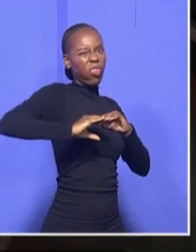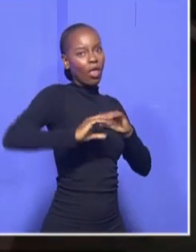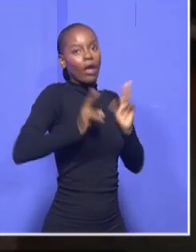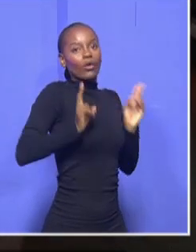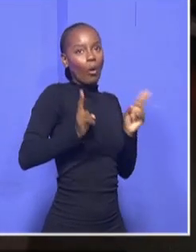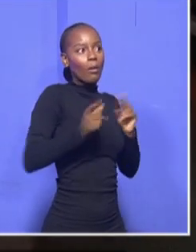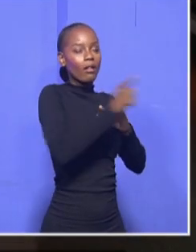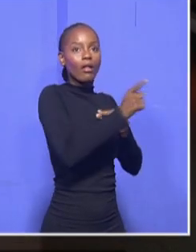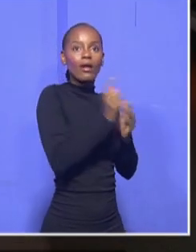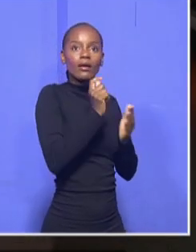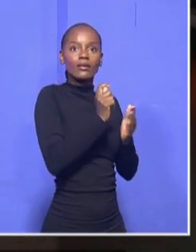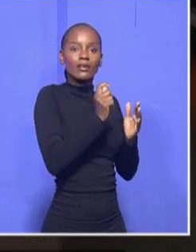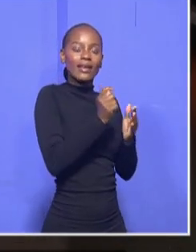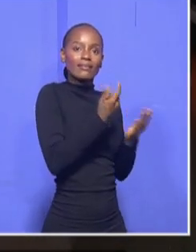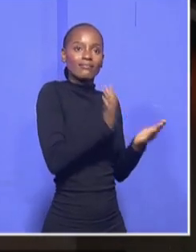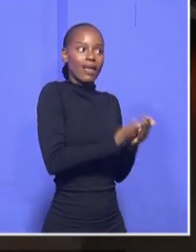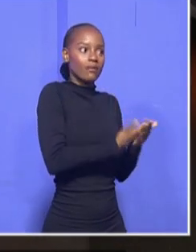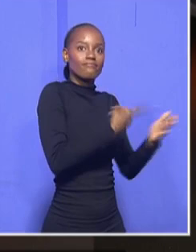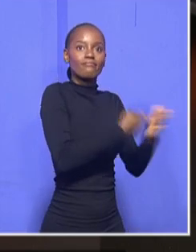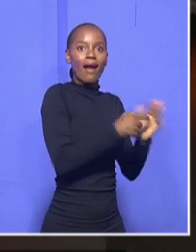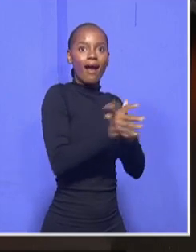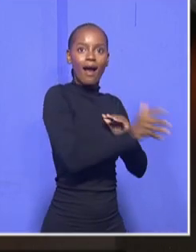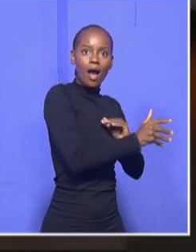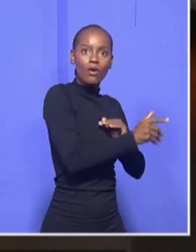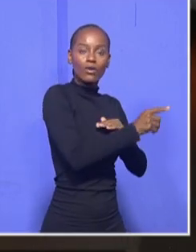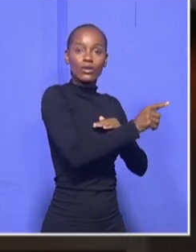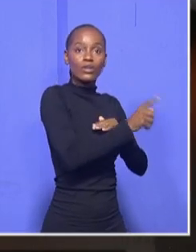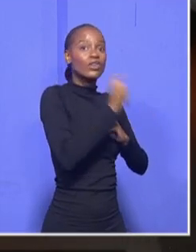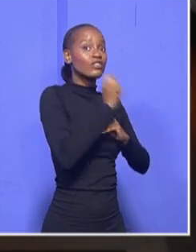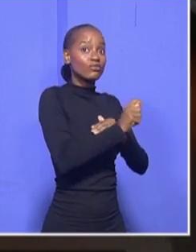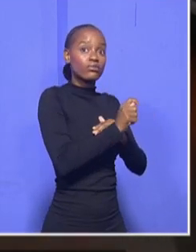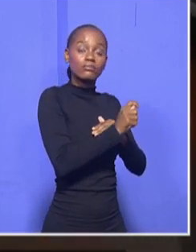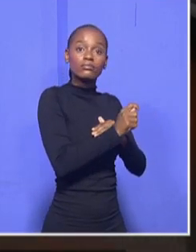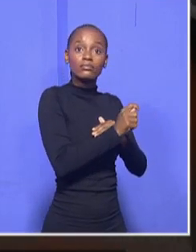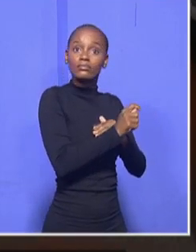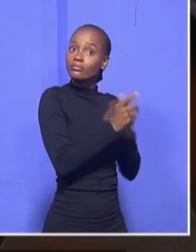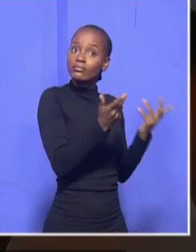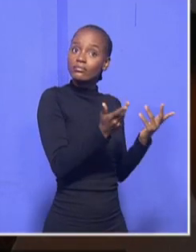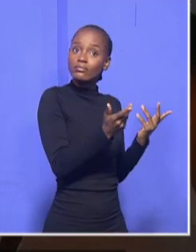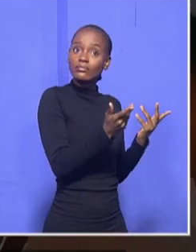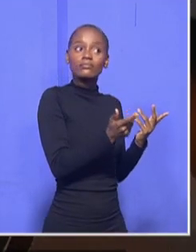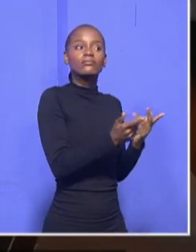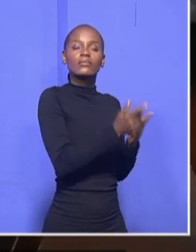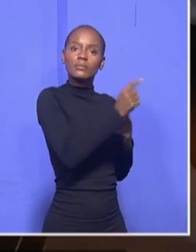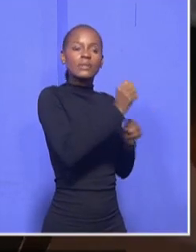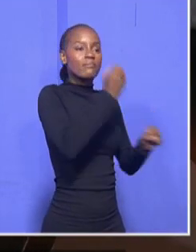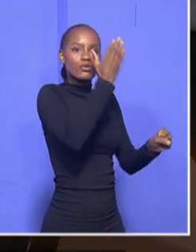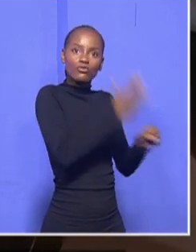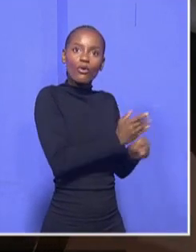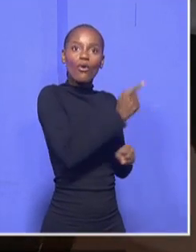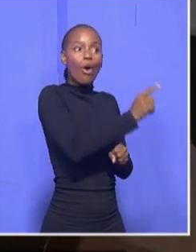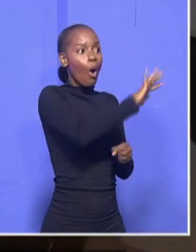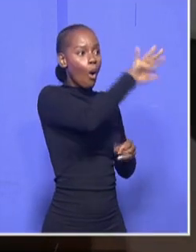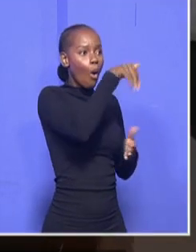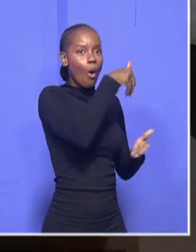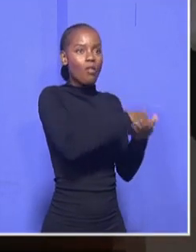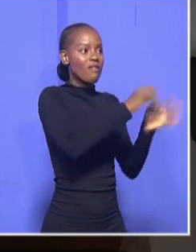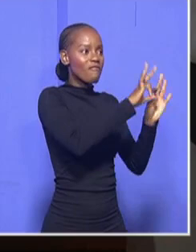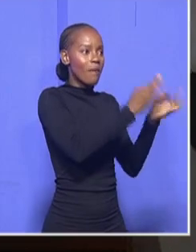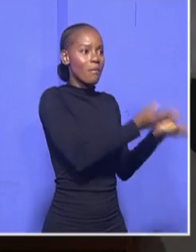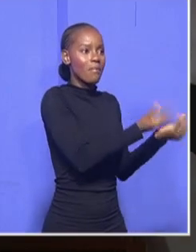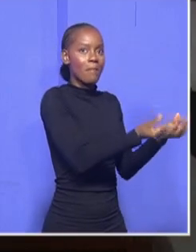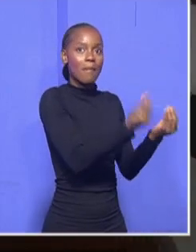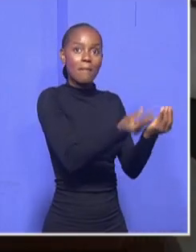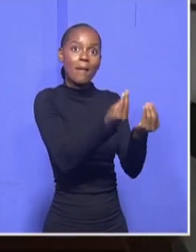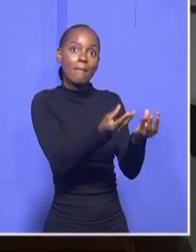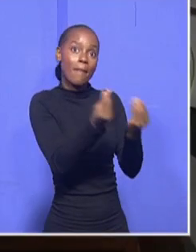goes on, it's going to be cheaper and cheaper, but there's no guarantee that we're going to reach that level. So how do we ensure that everybody is, or rather